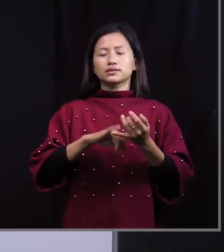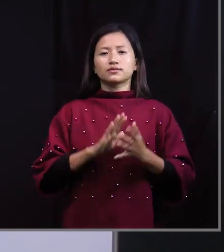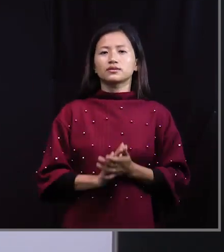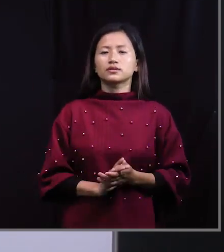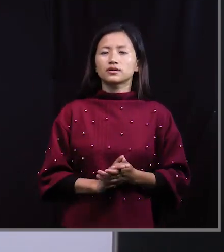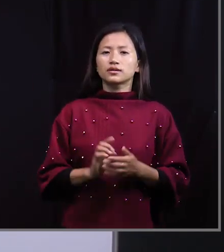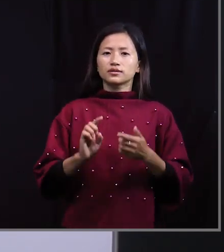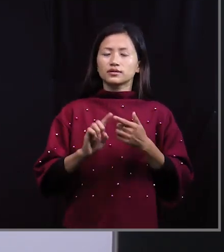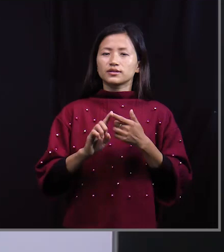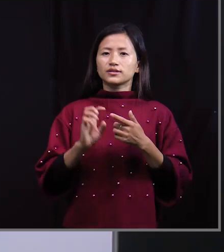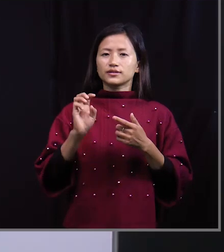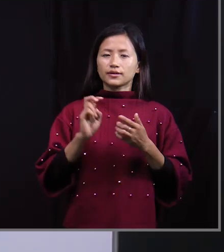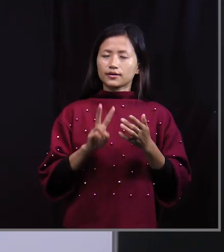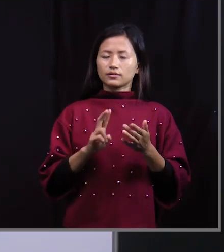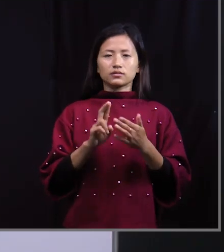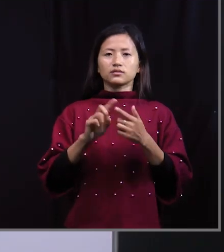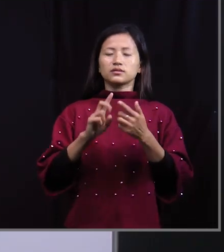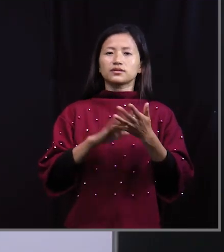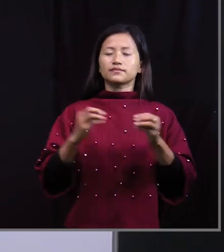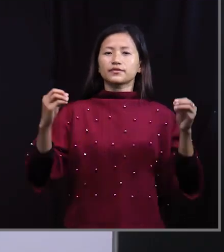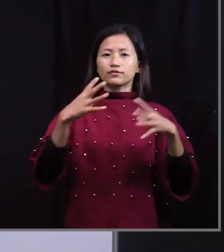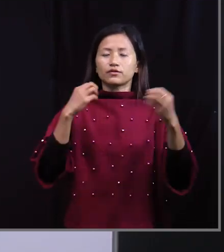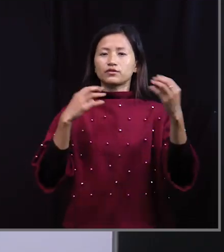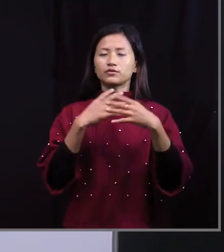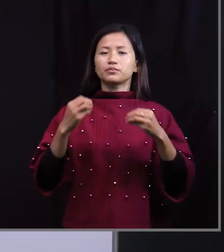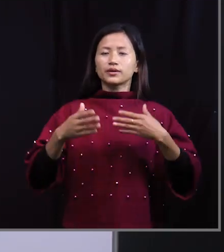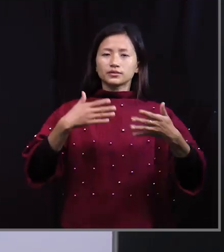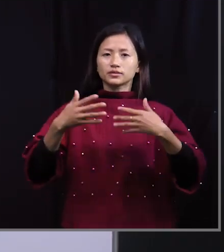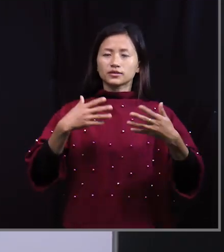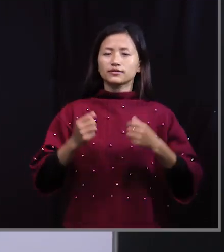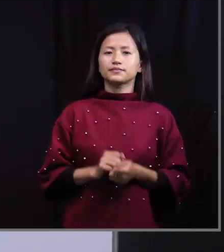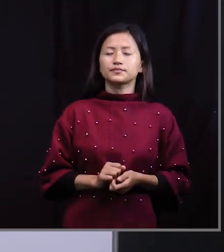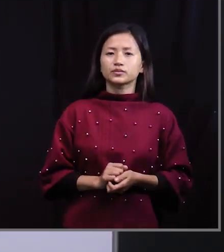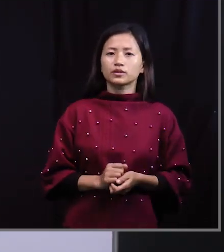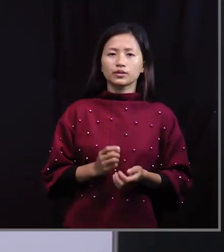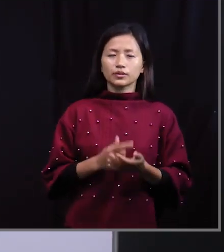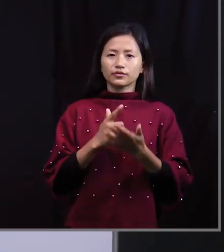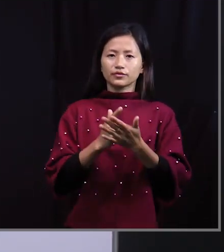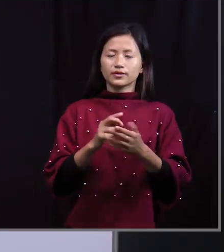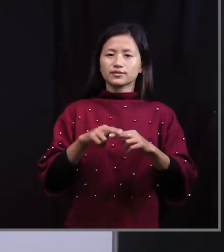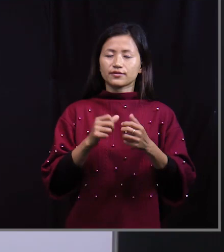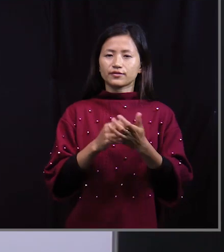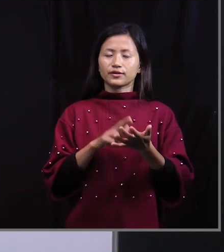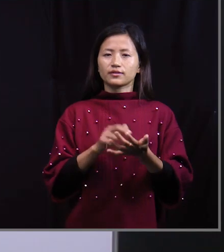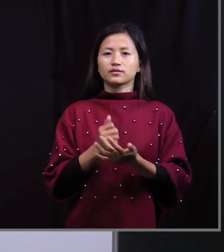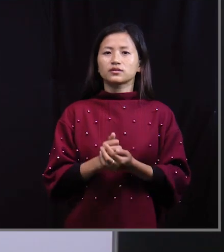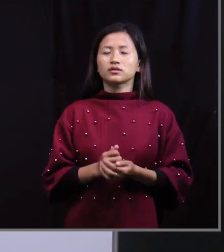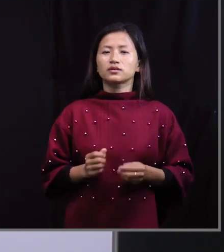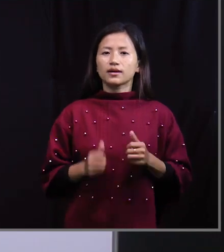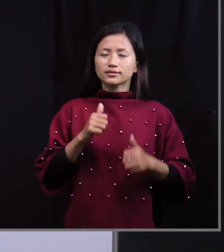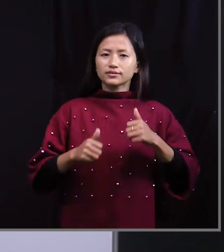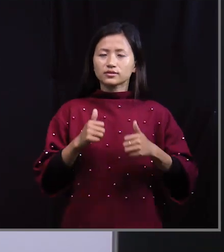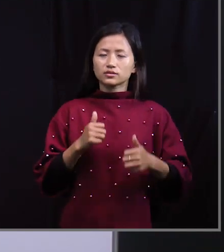environmental factors is finance. As commerce student, you know that without finance we cannot do anything. All the activities depends